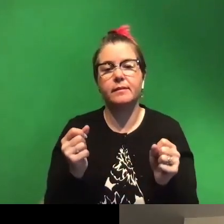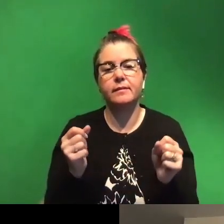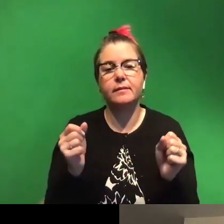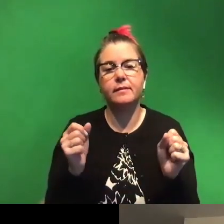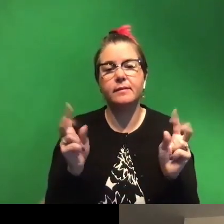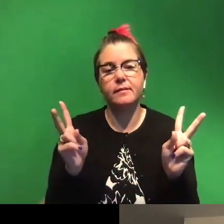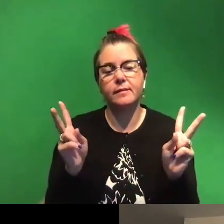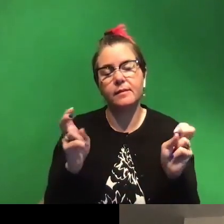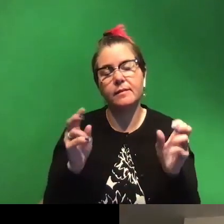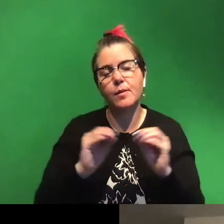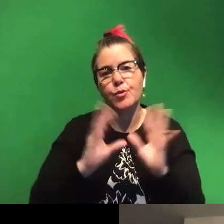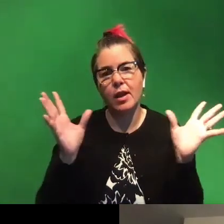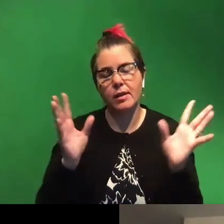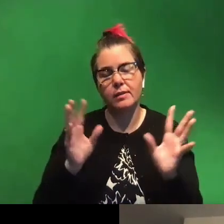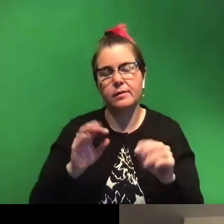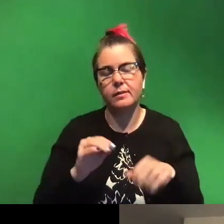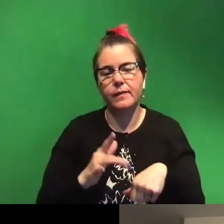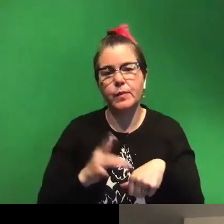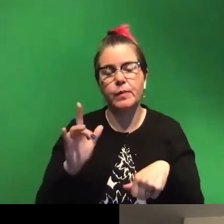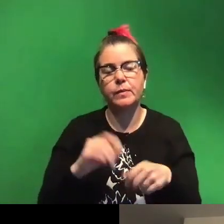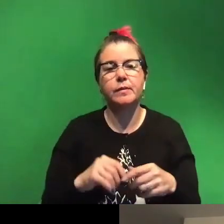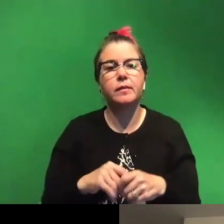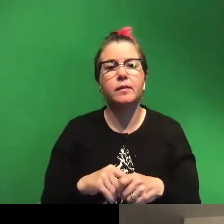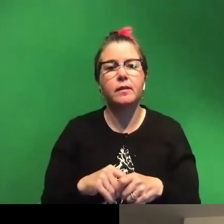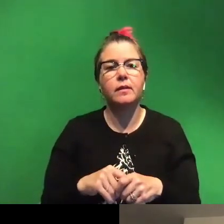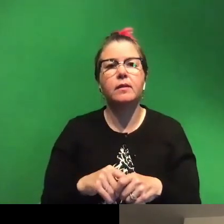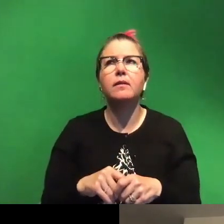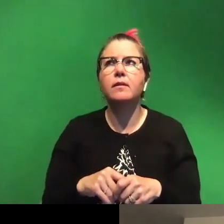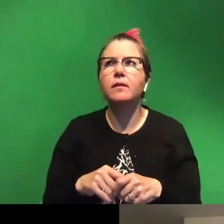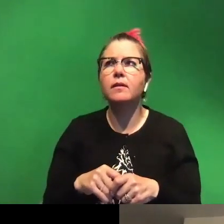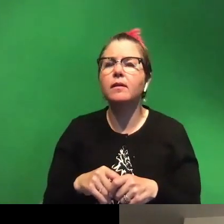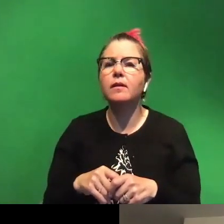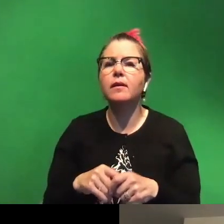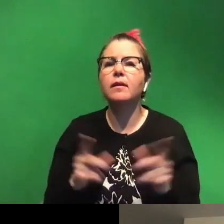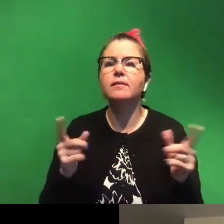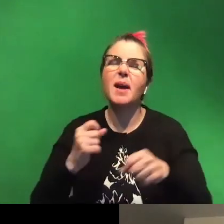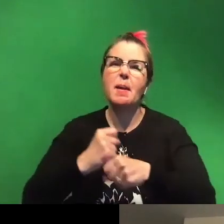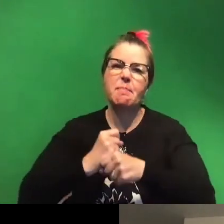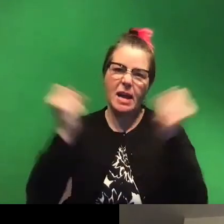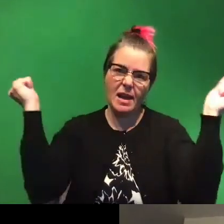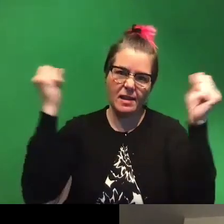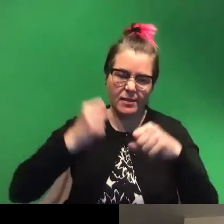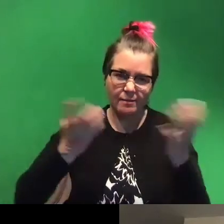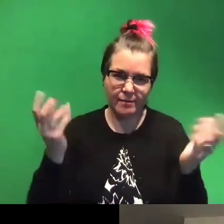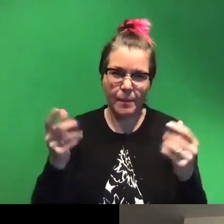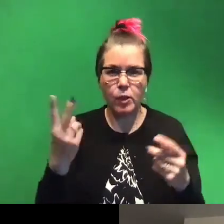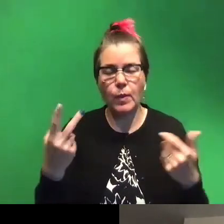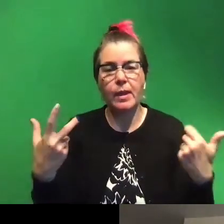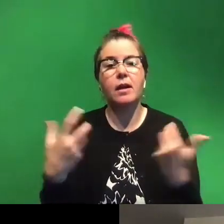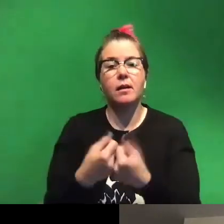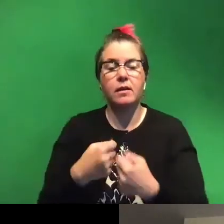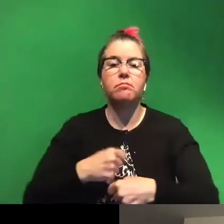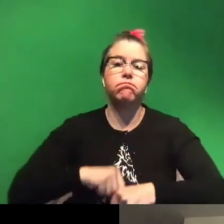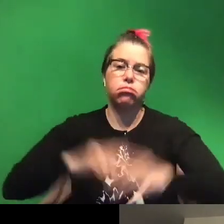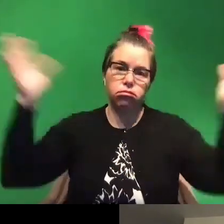the brightness, like a gloom. Whoa. It's like a bang, basically. It's like you have two things that collide, and then